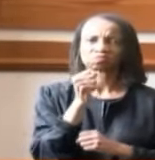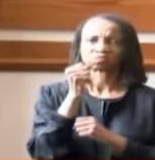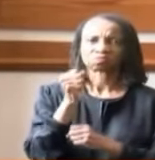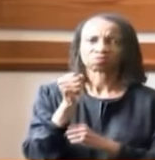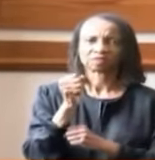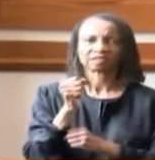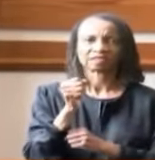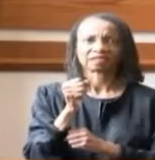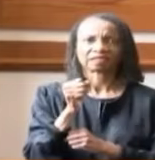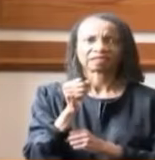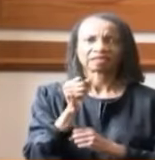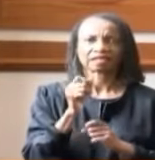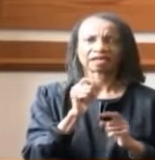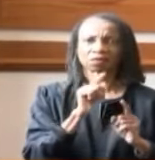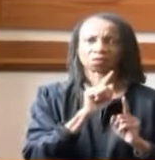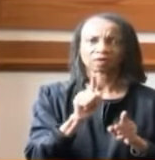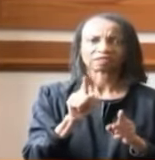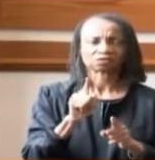church